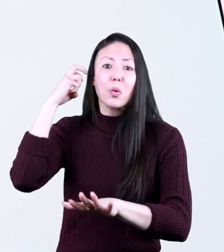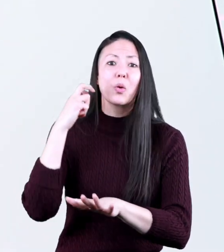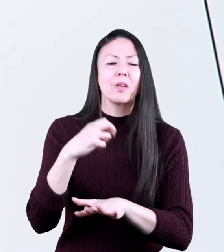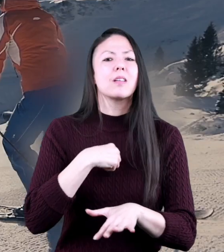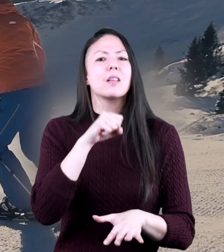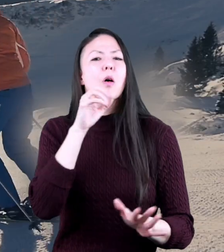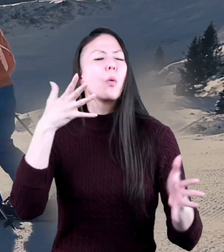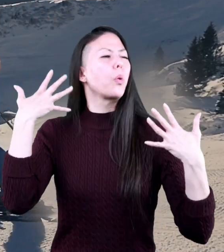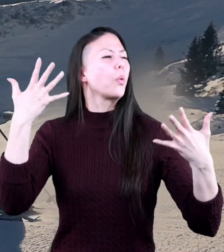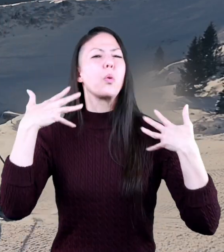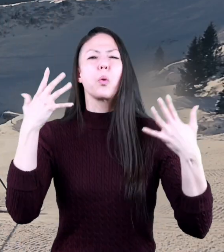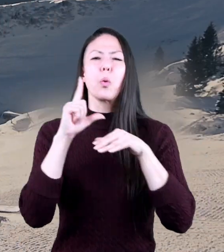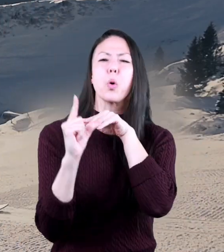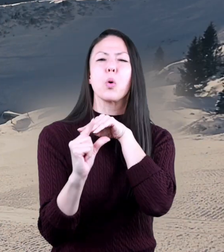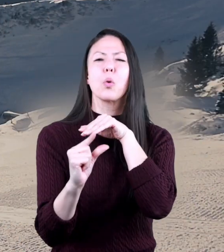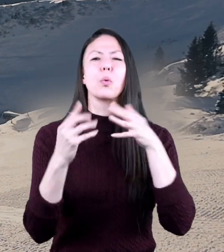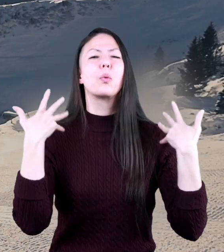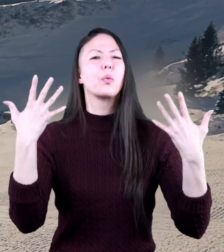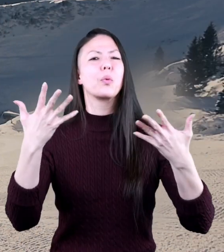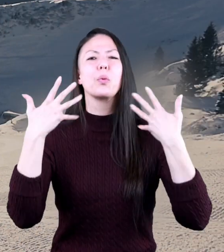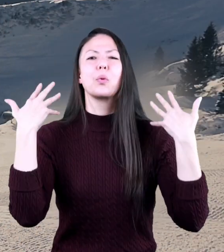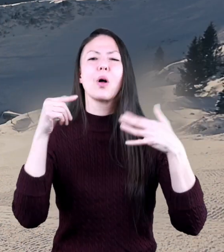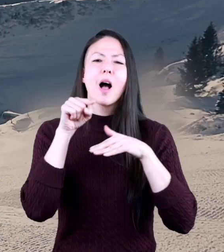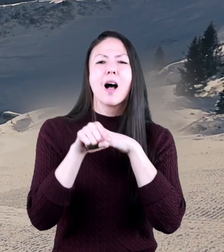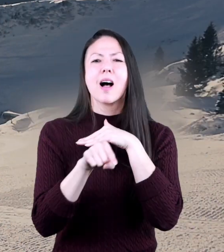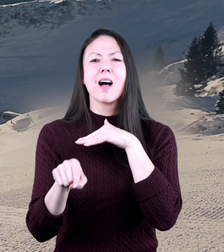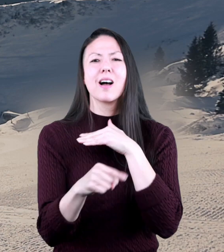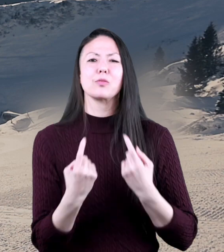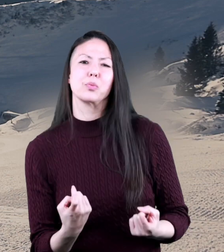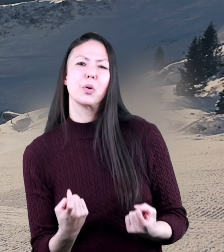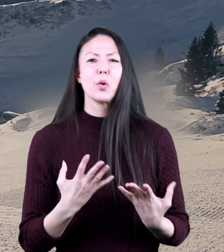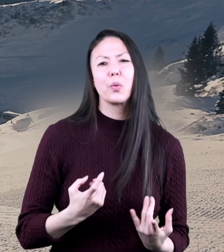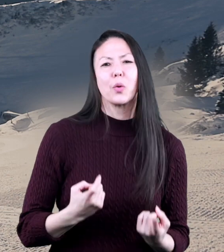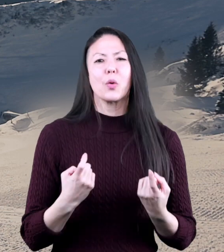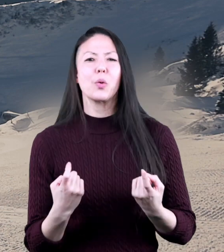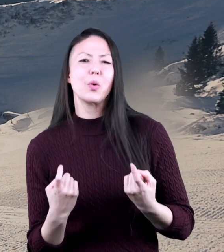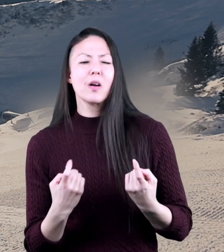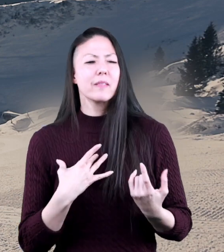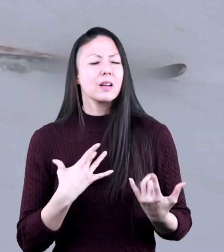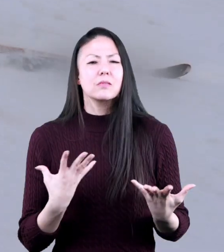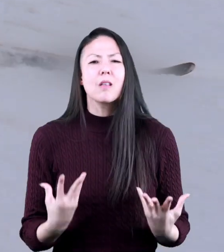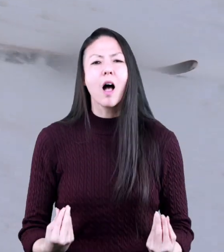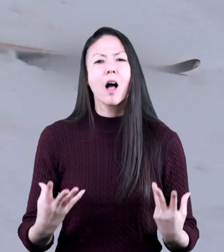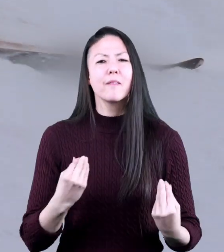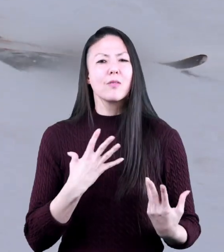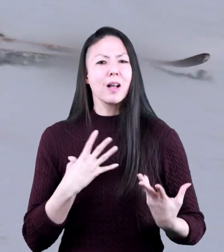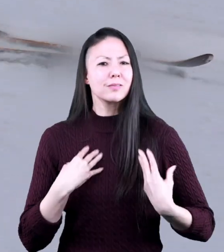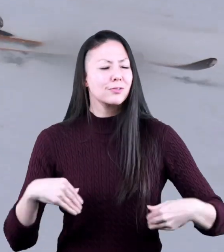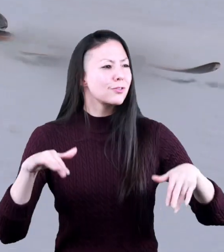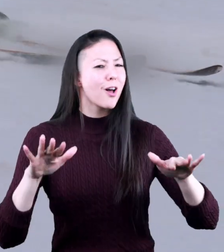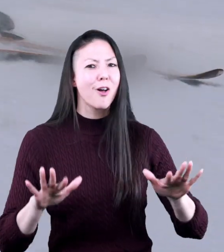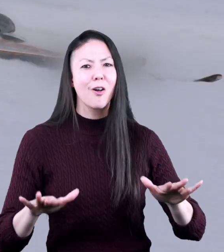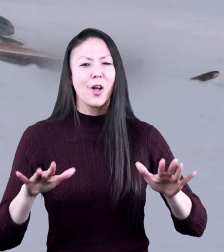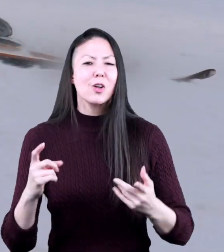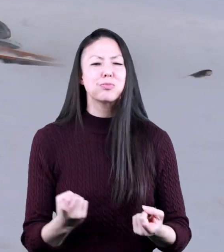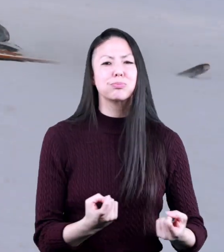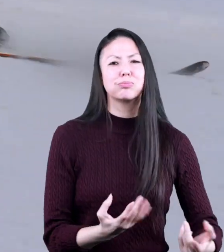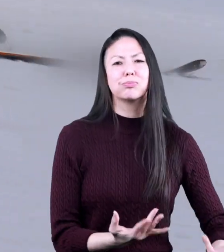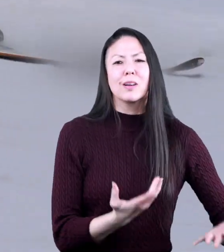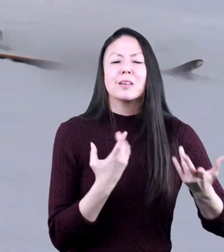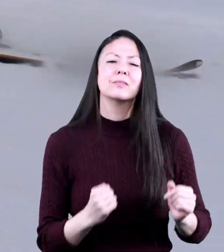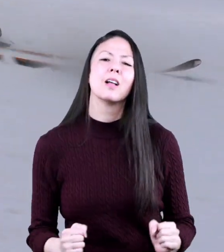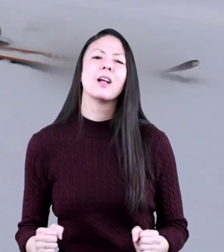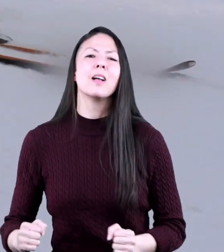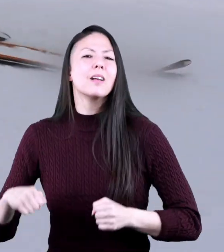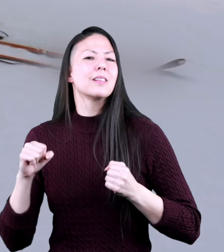up. I love feeling the wind race past me as I soar down the hill. I love the feeling of the soft snow as my